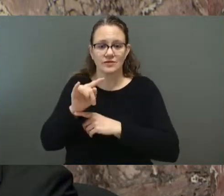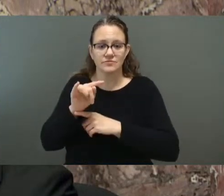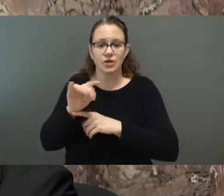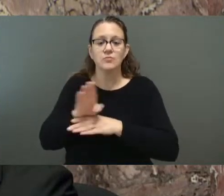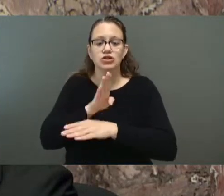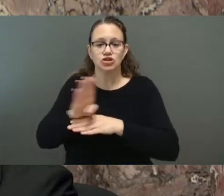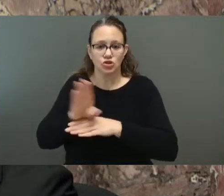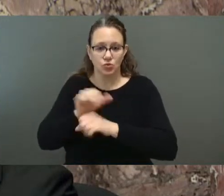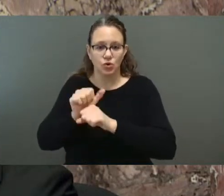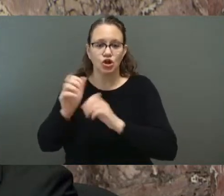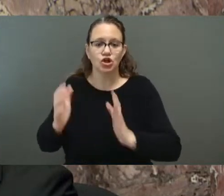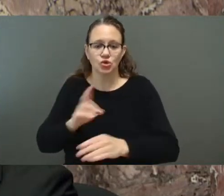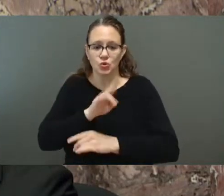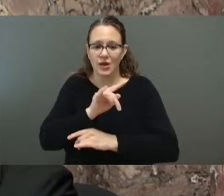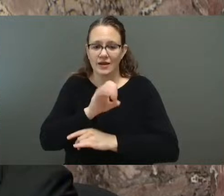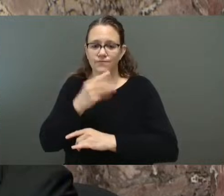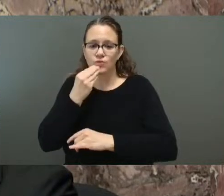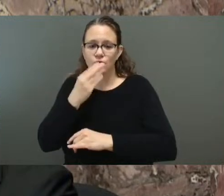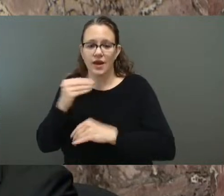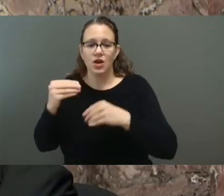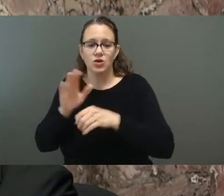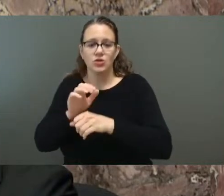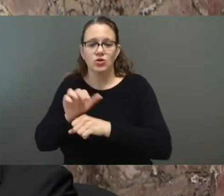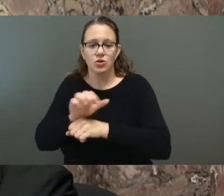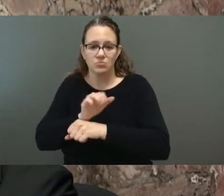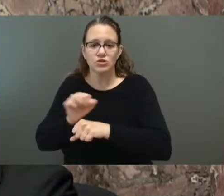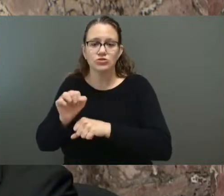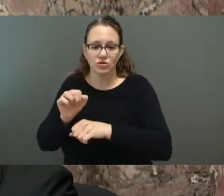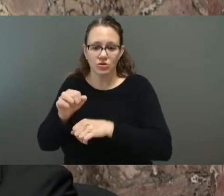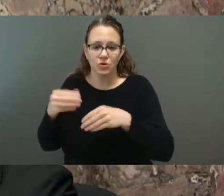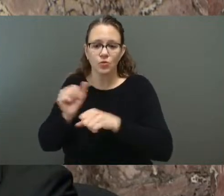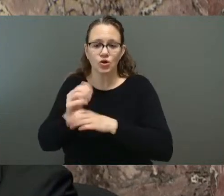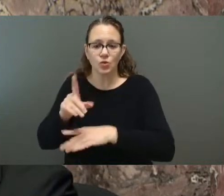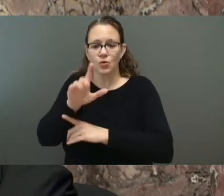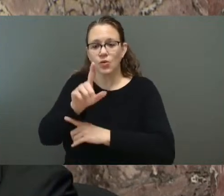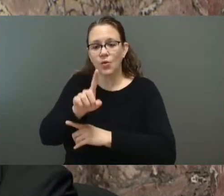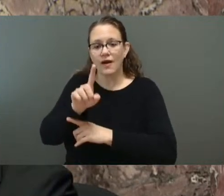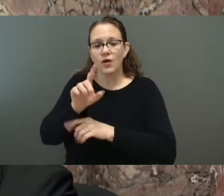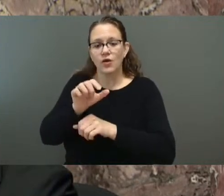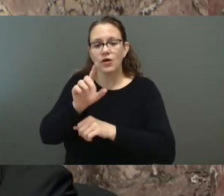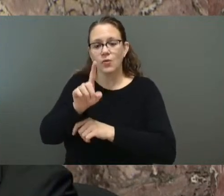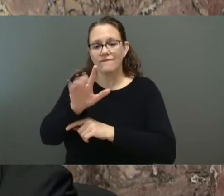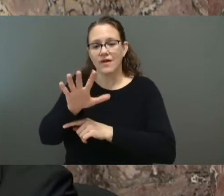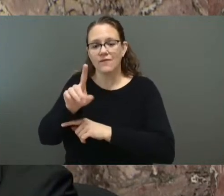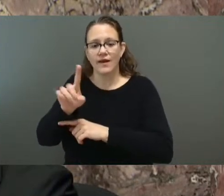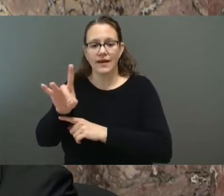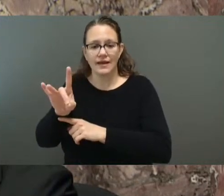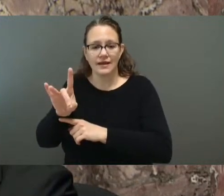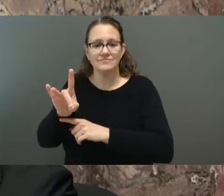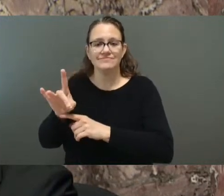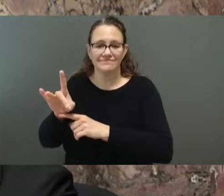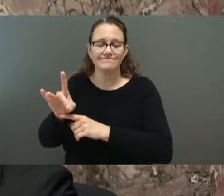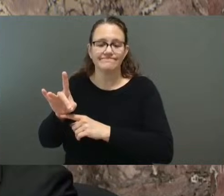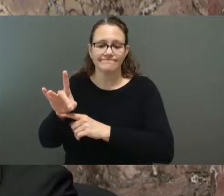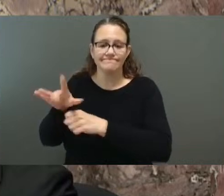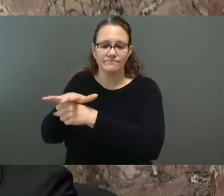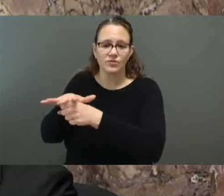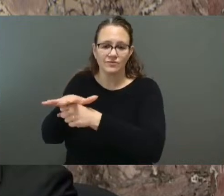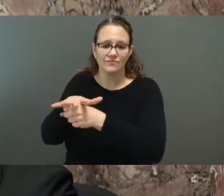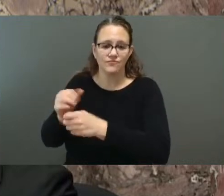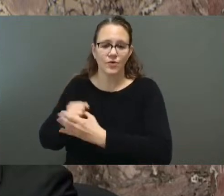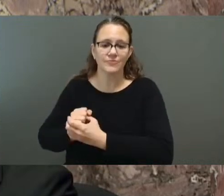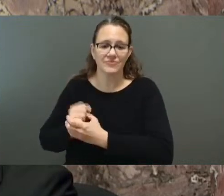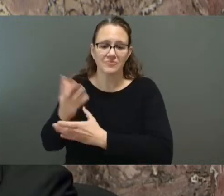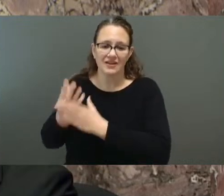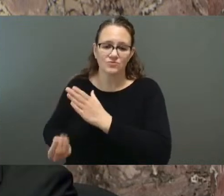many, a powerful voice to workers in this province. She devoted